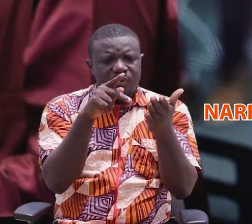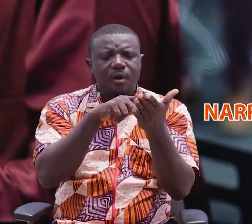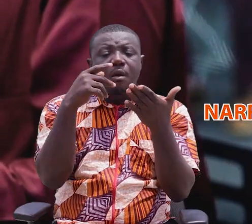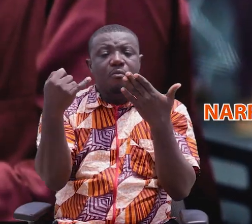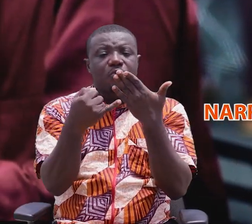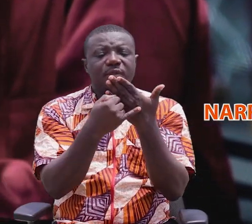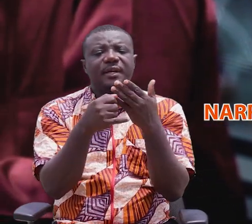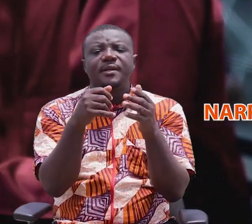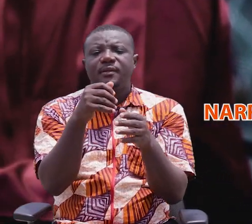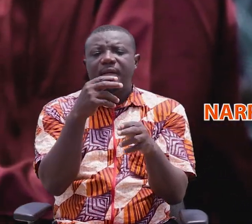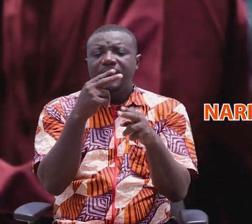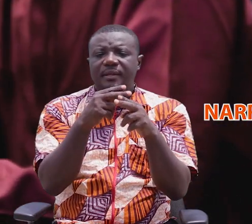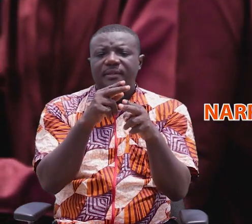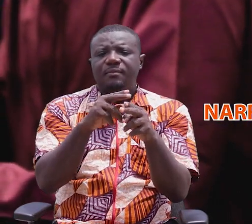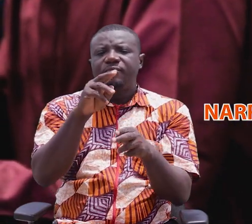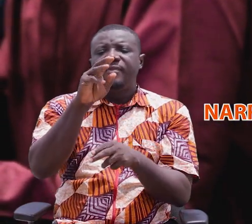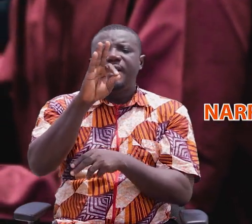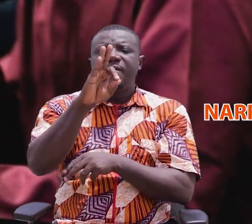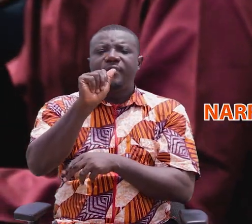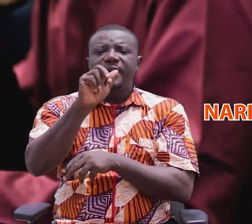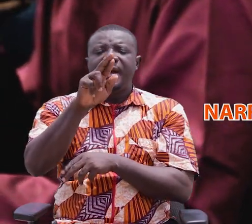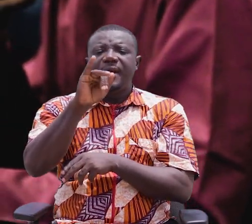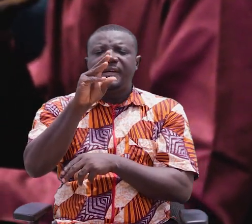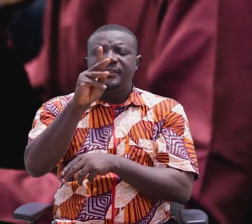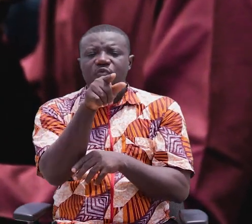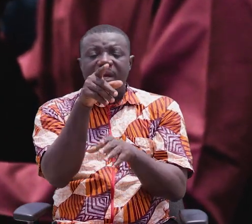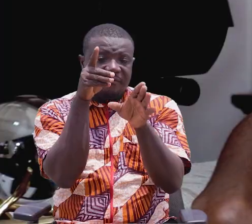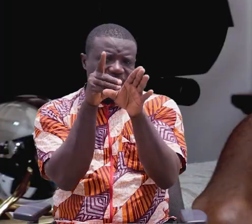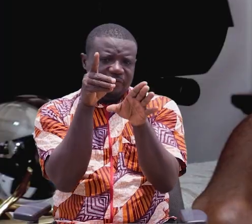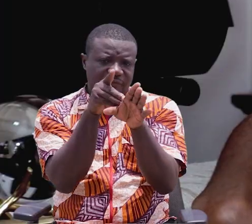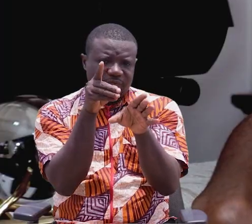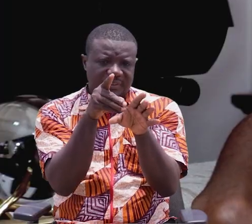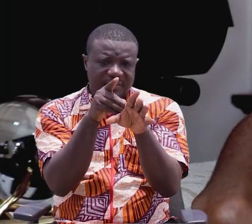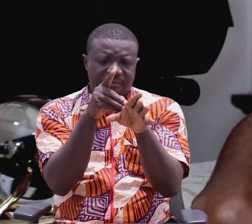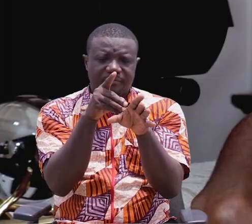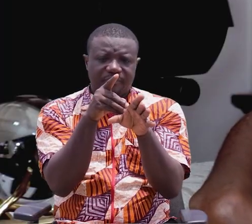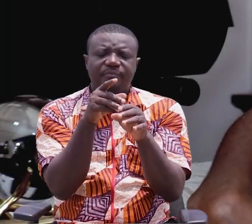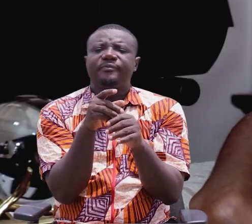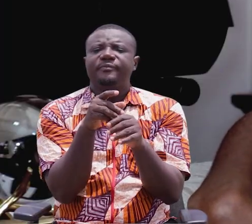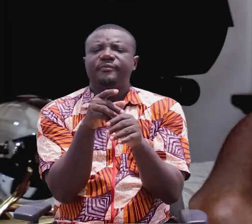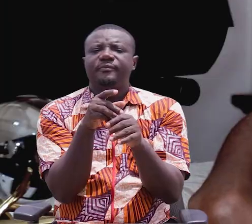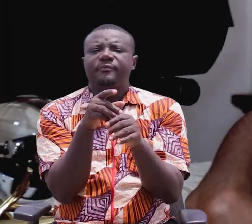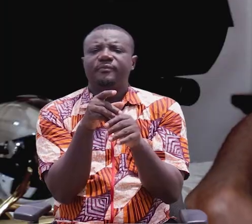the project was Ms. Farida Bejwai. My first experience